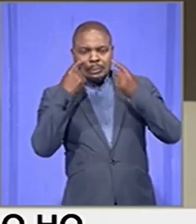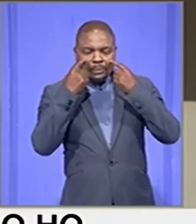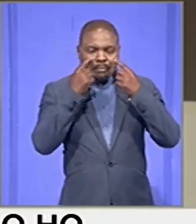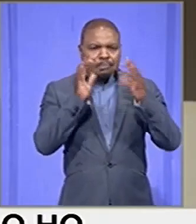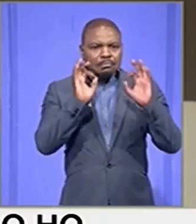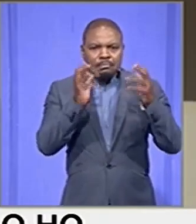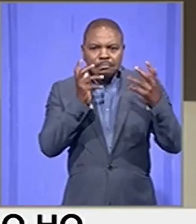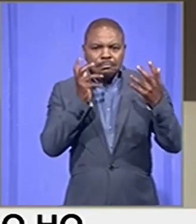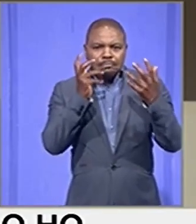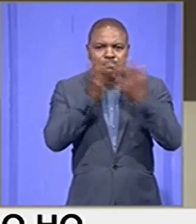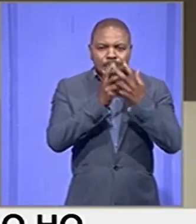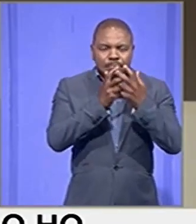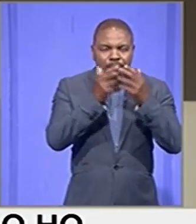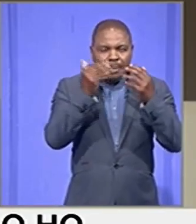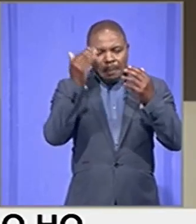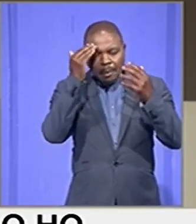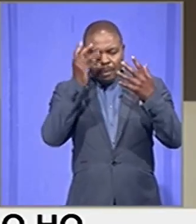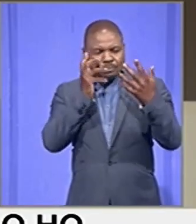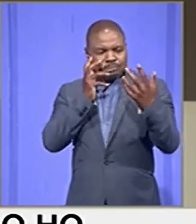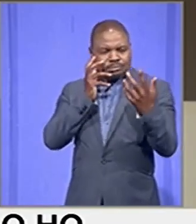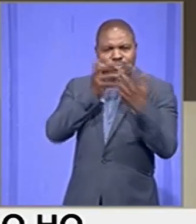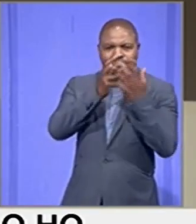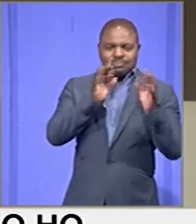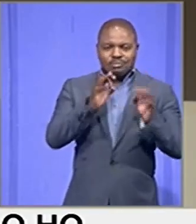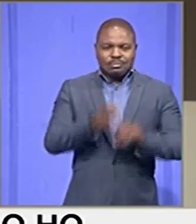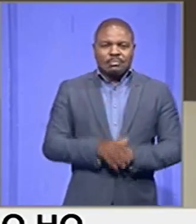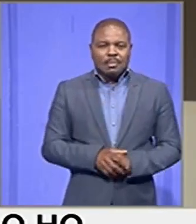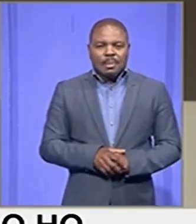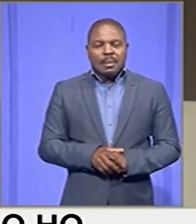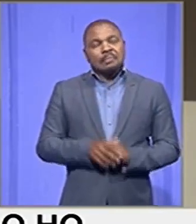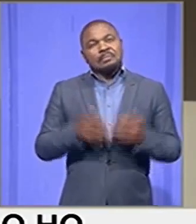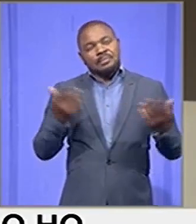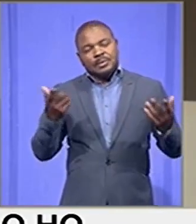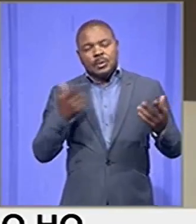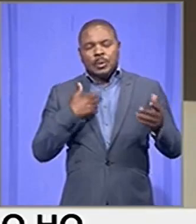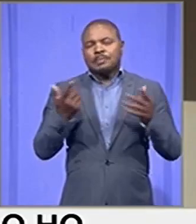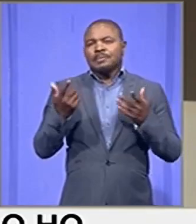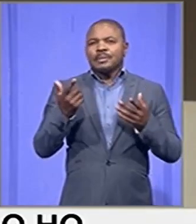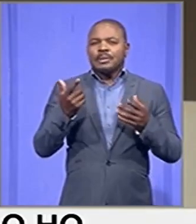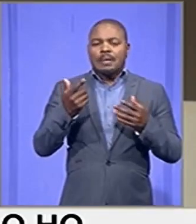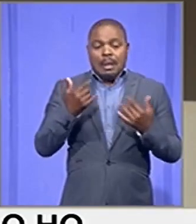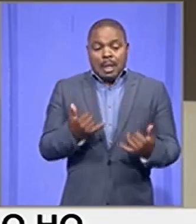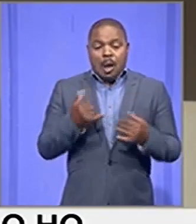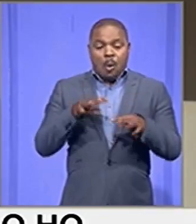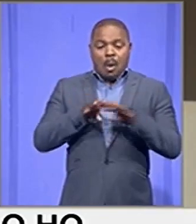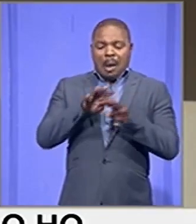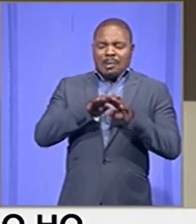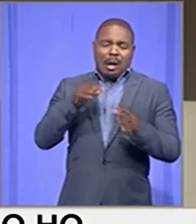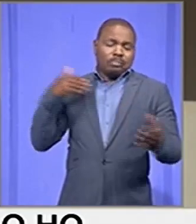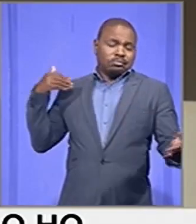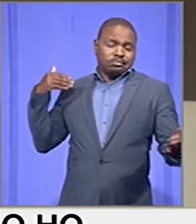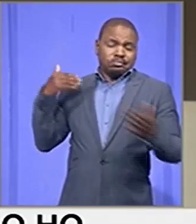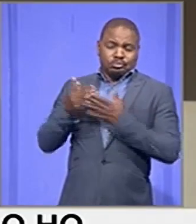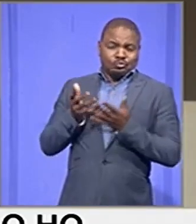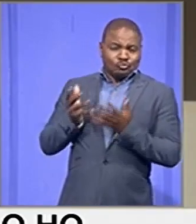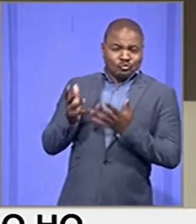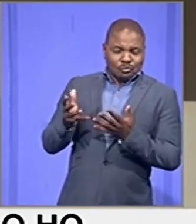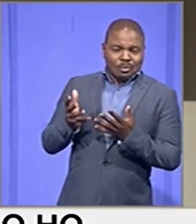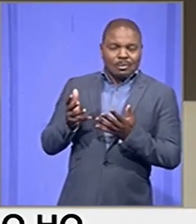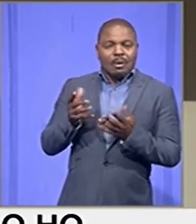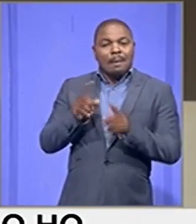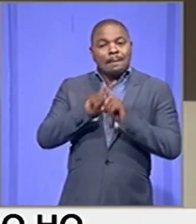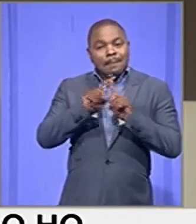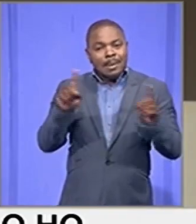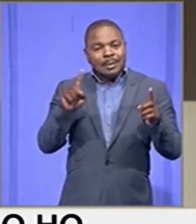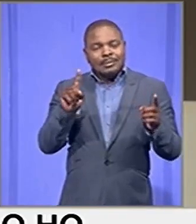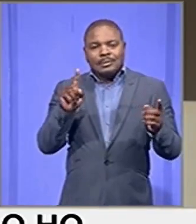senses and to the mind. So in comparison, we have this existing website, we've had it for a long time, but with